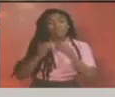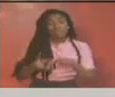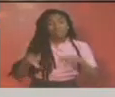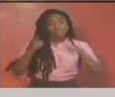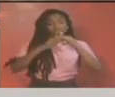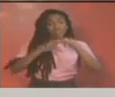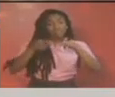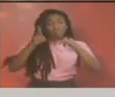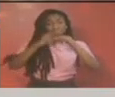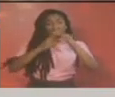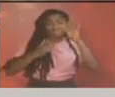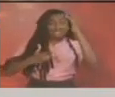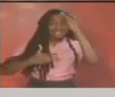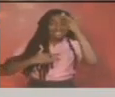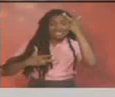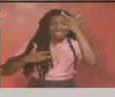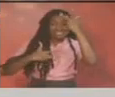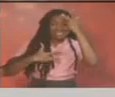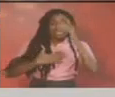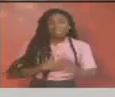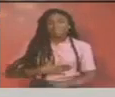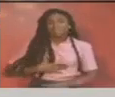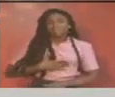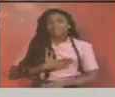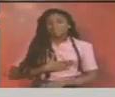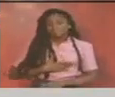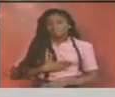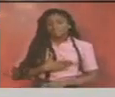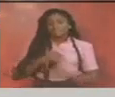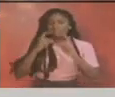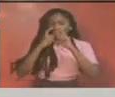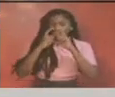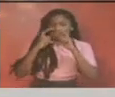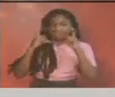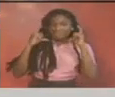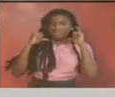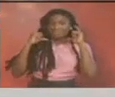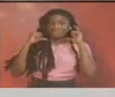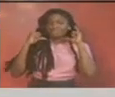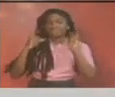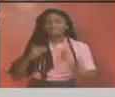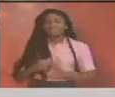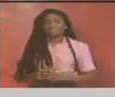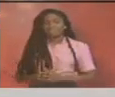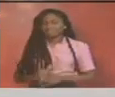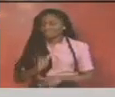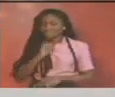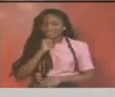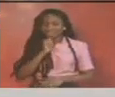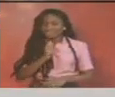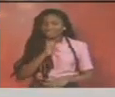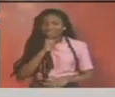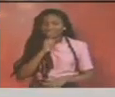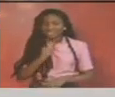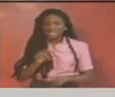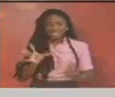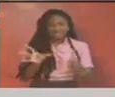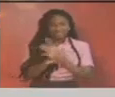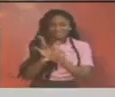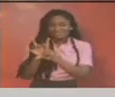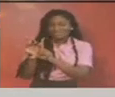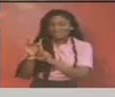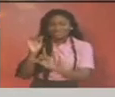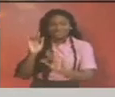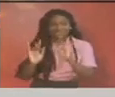everyone to play your individual part, wear your mask appropriately, take as little risk as possible. Even if you